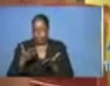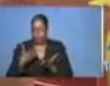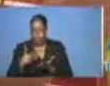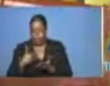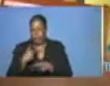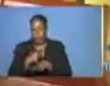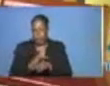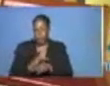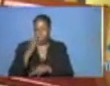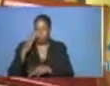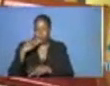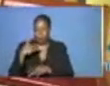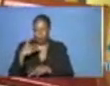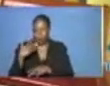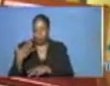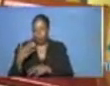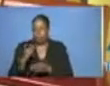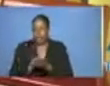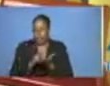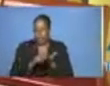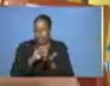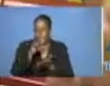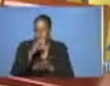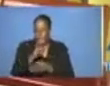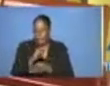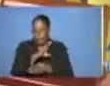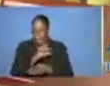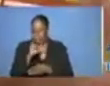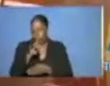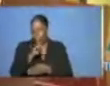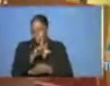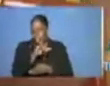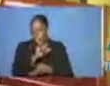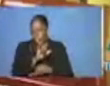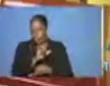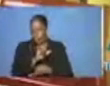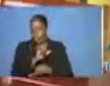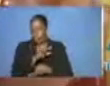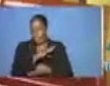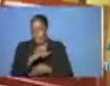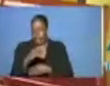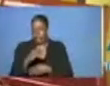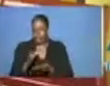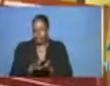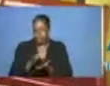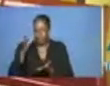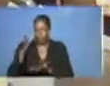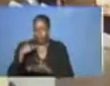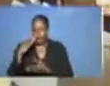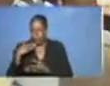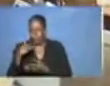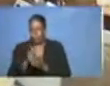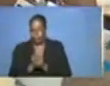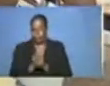sauce, some of my pepper jams and jellies, and they also had the gallon-sized bottles of the pepper sauce.